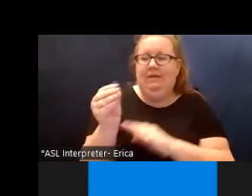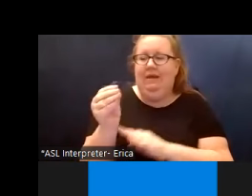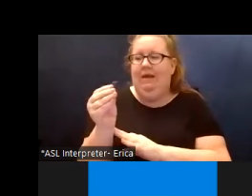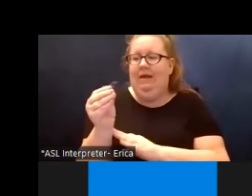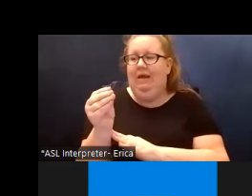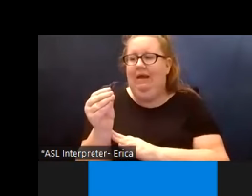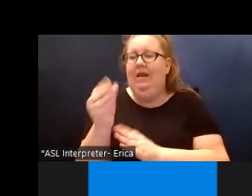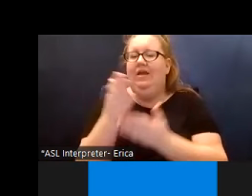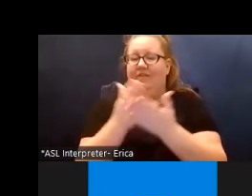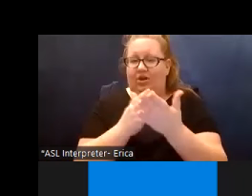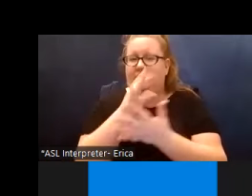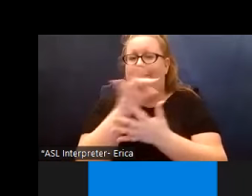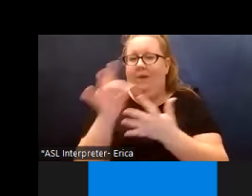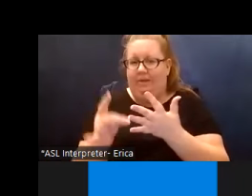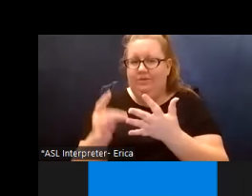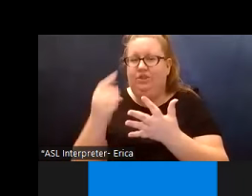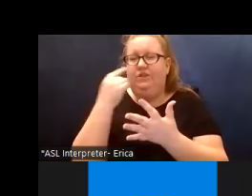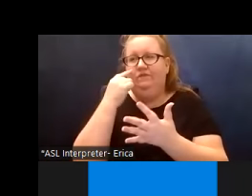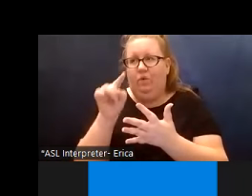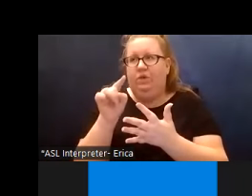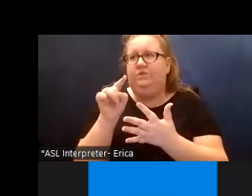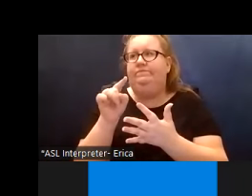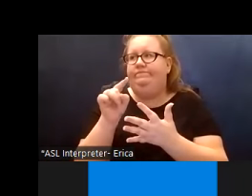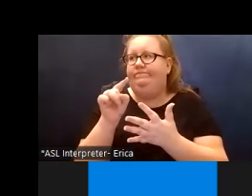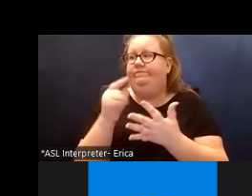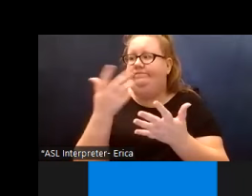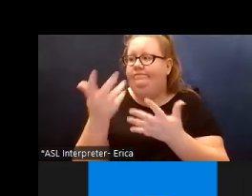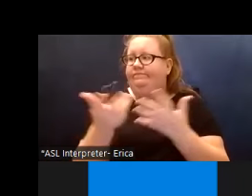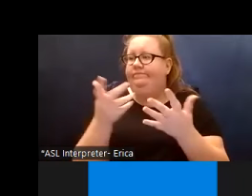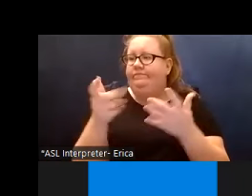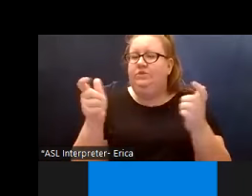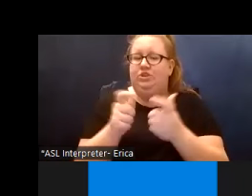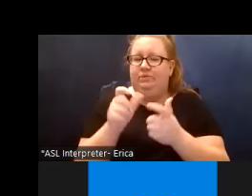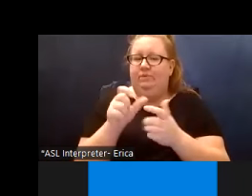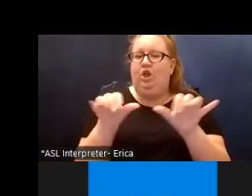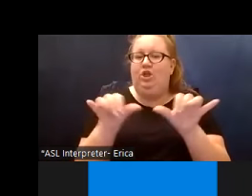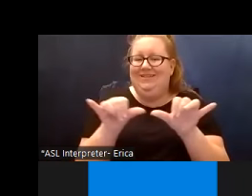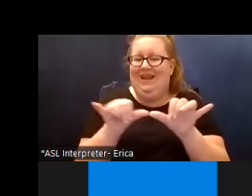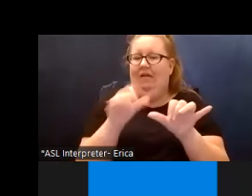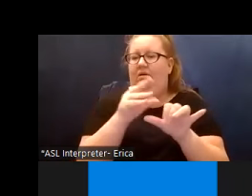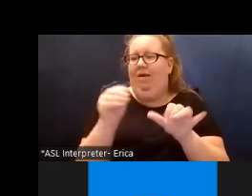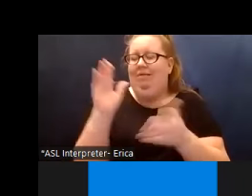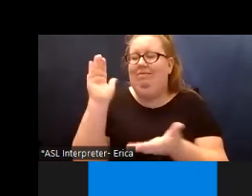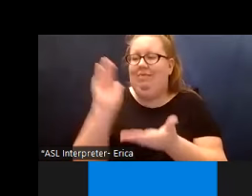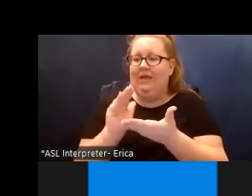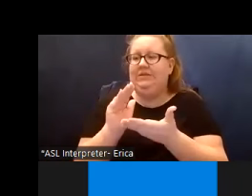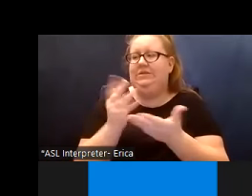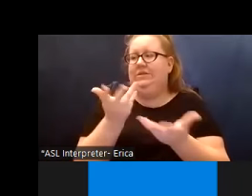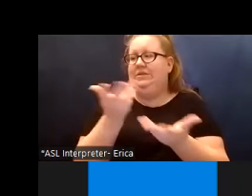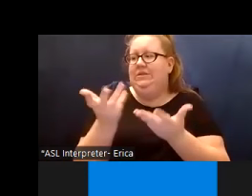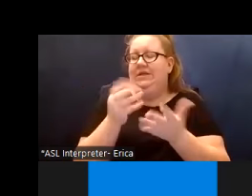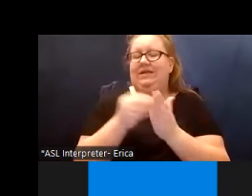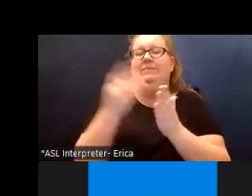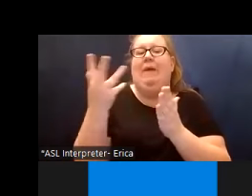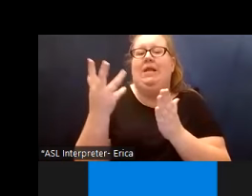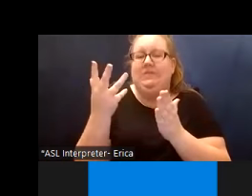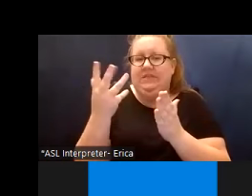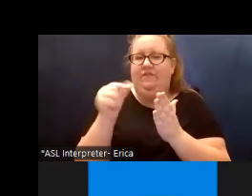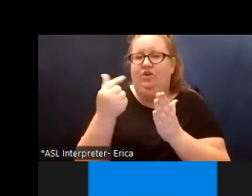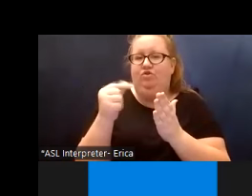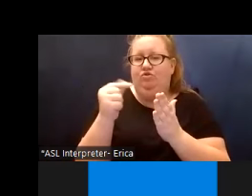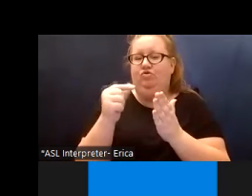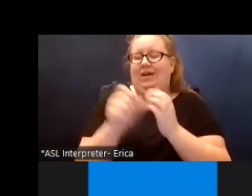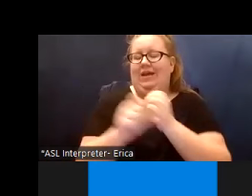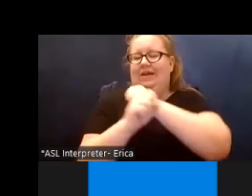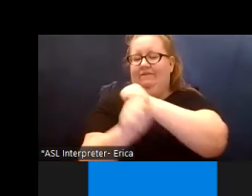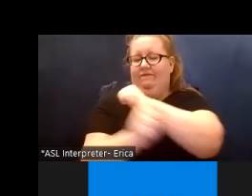are some options for, smaller scale and less expensive green infrastructure